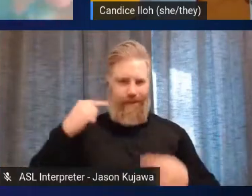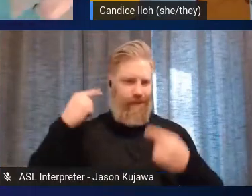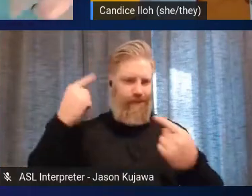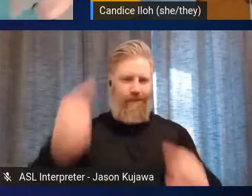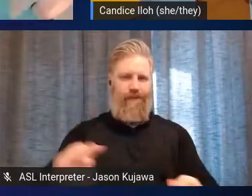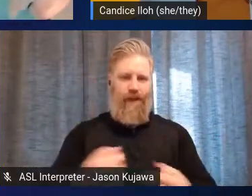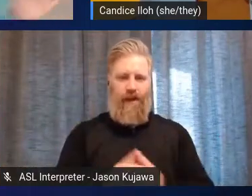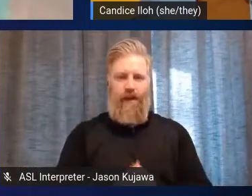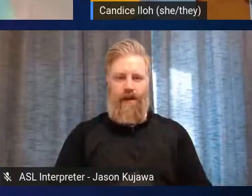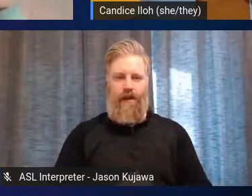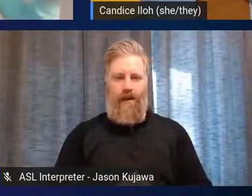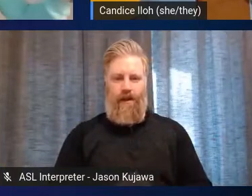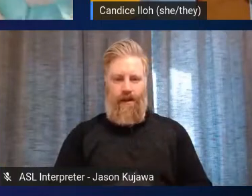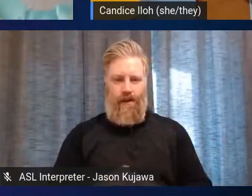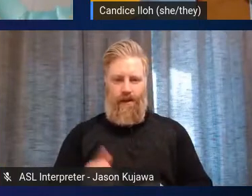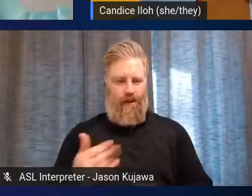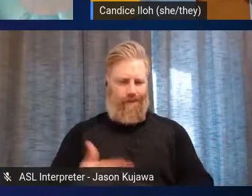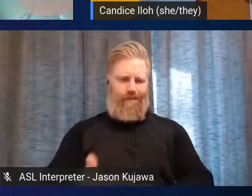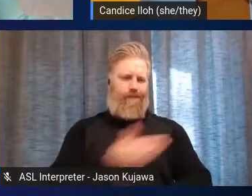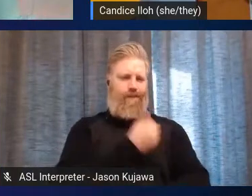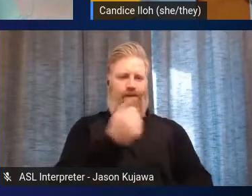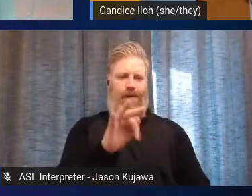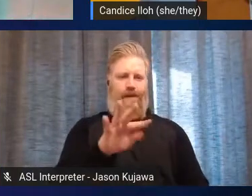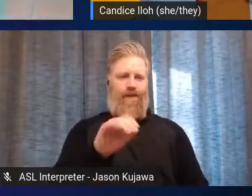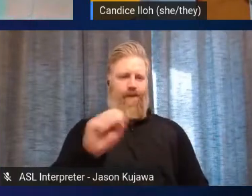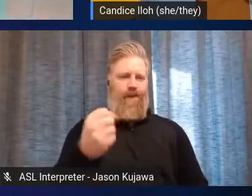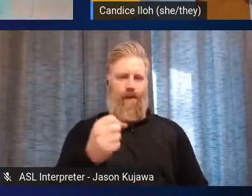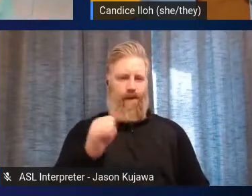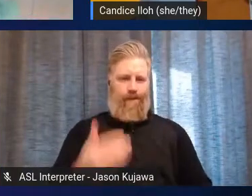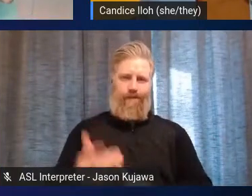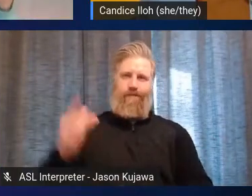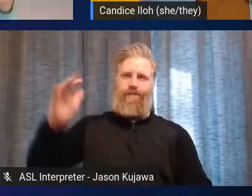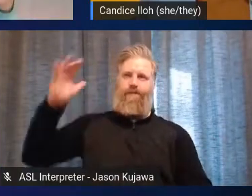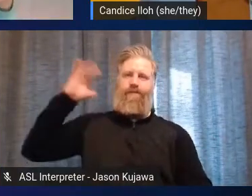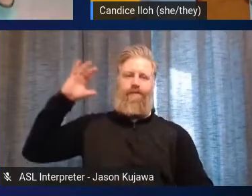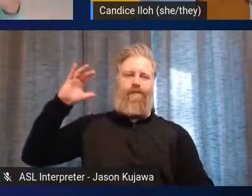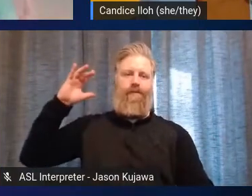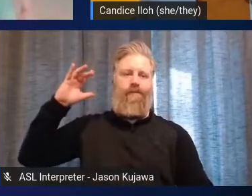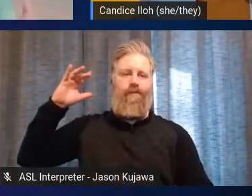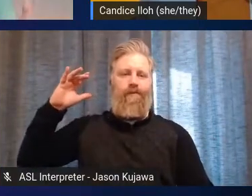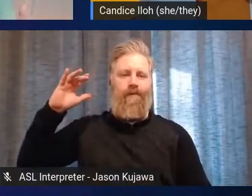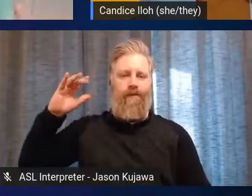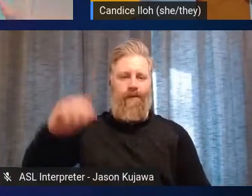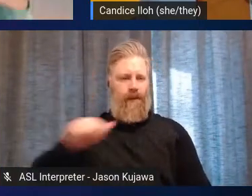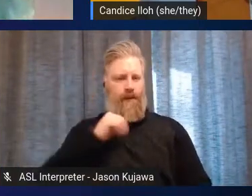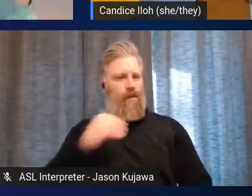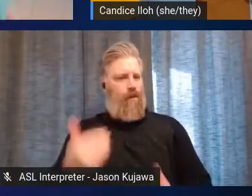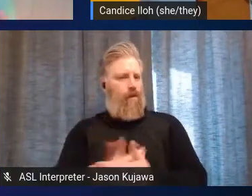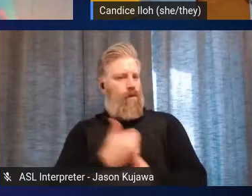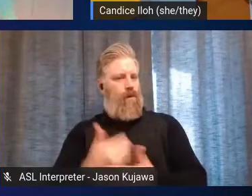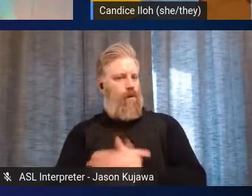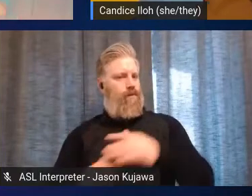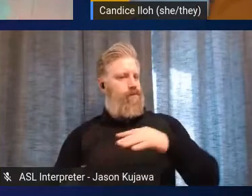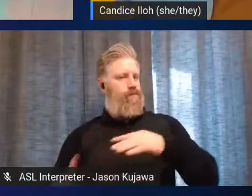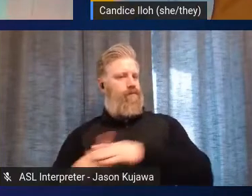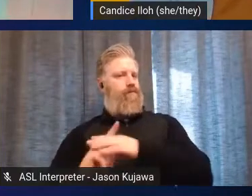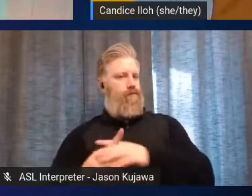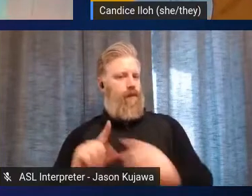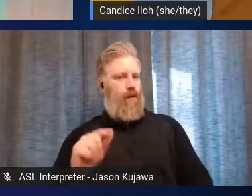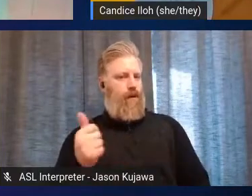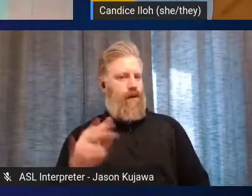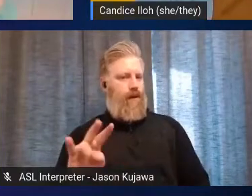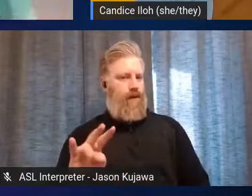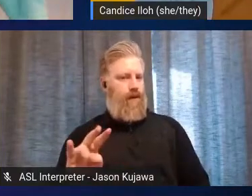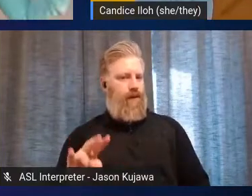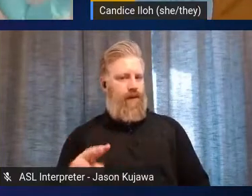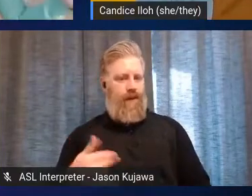past, you know, the 1940s. It goes way, way, way back in our history. And so these things are not new when they were happening in 2017, still